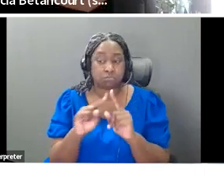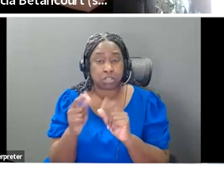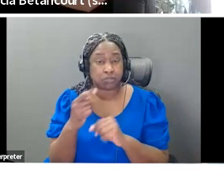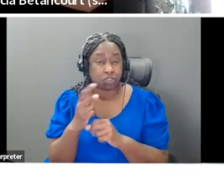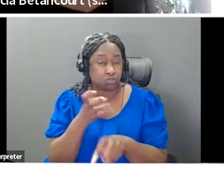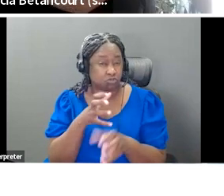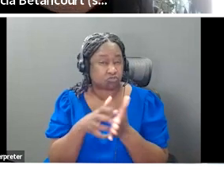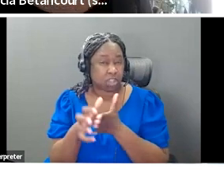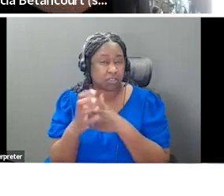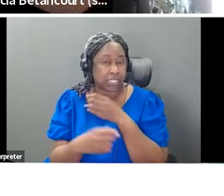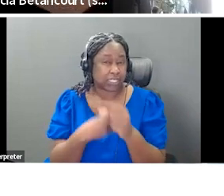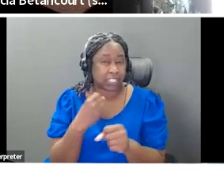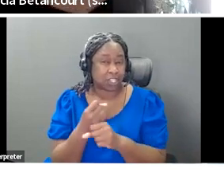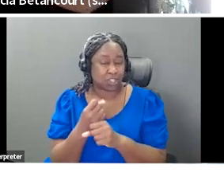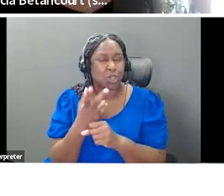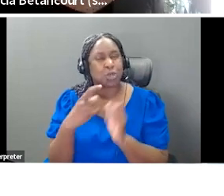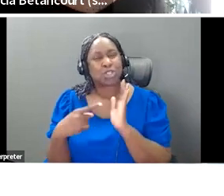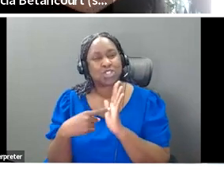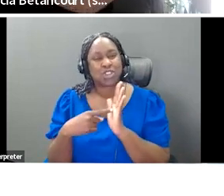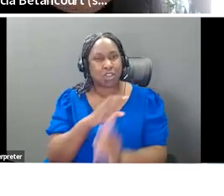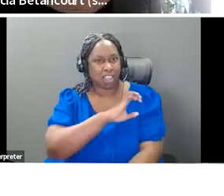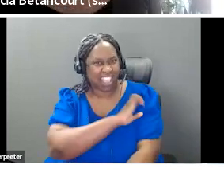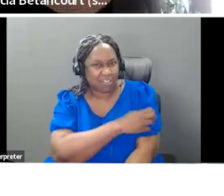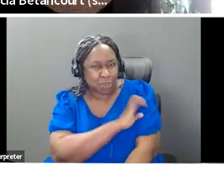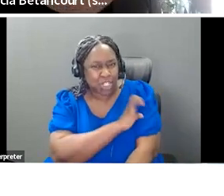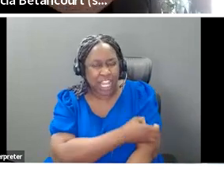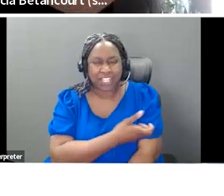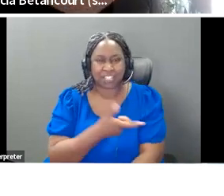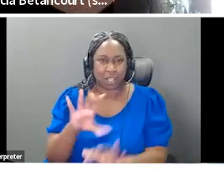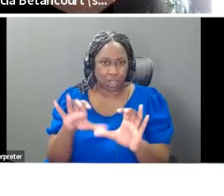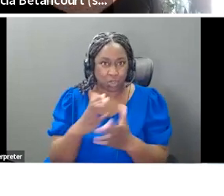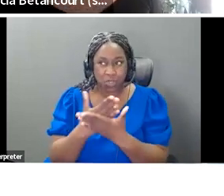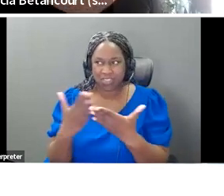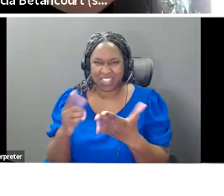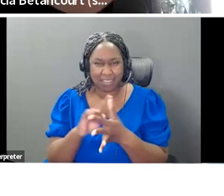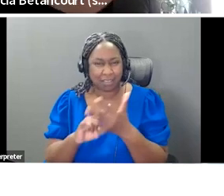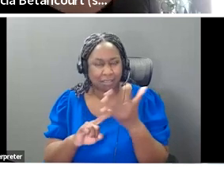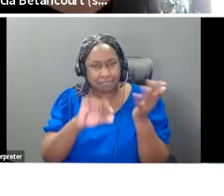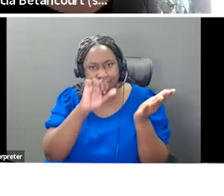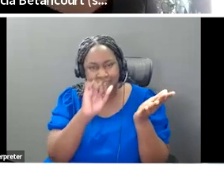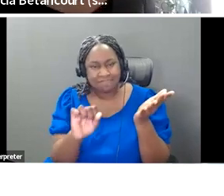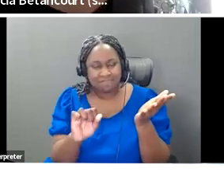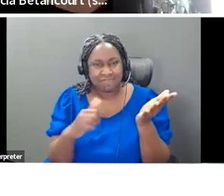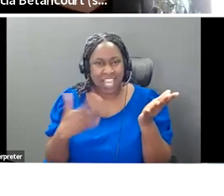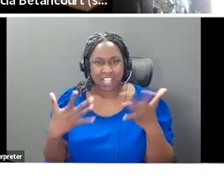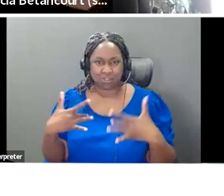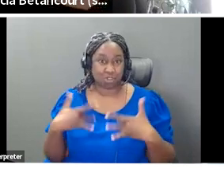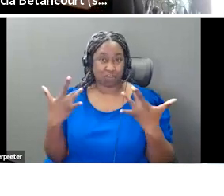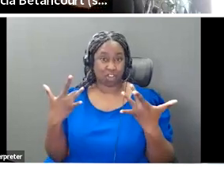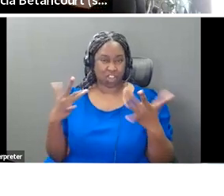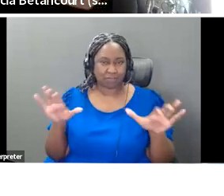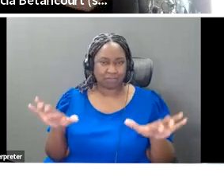we wanted it to be very energetic, have kids doing the things that they love and feeling very joyful and